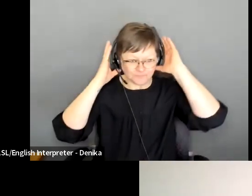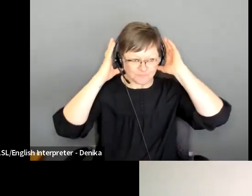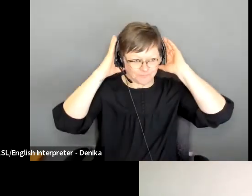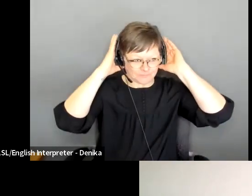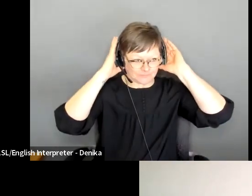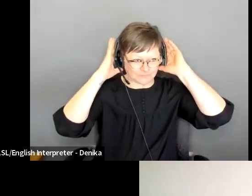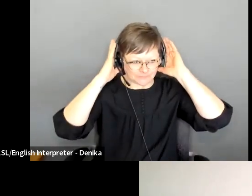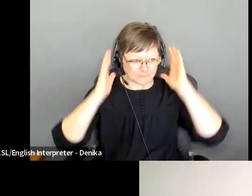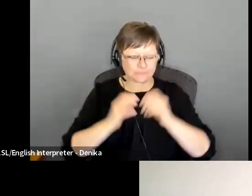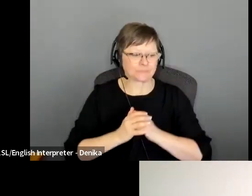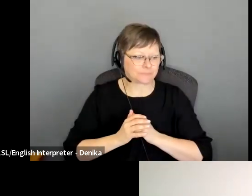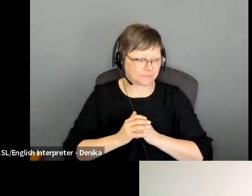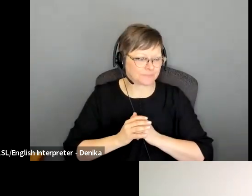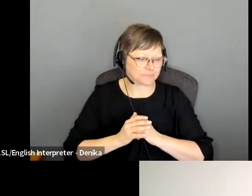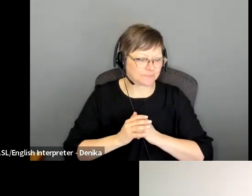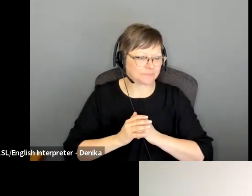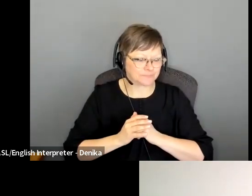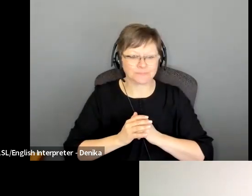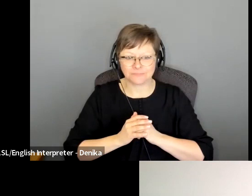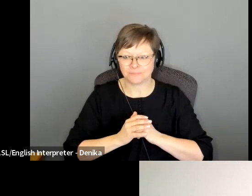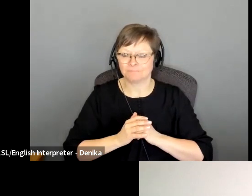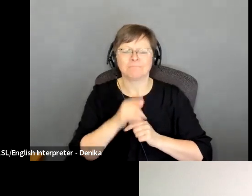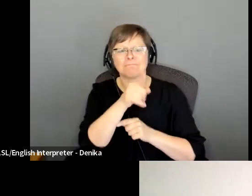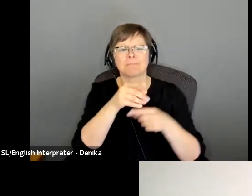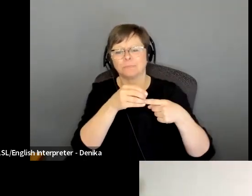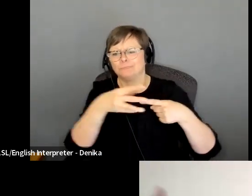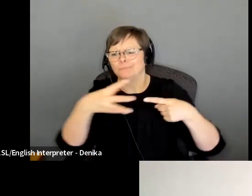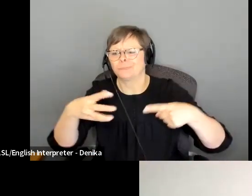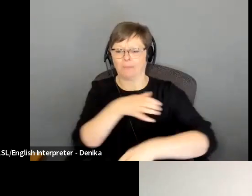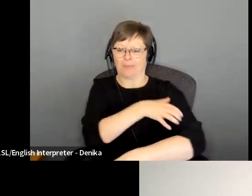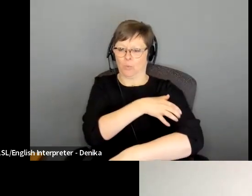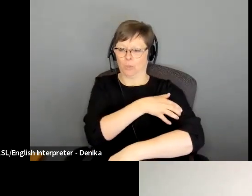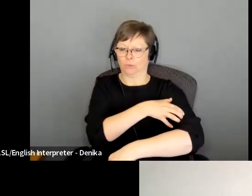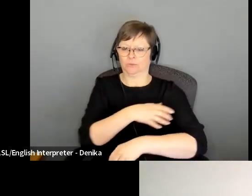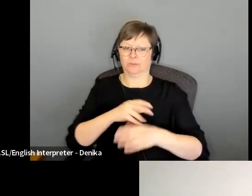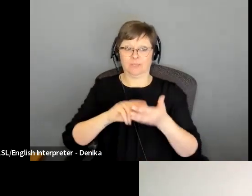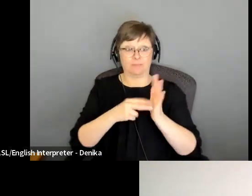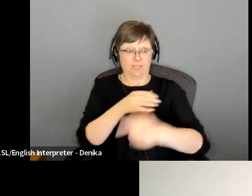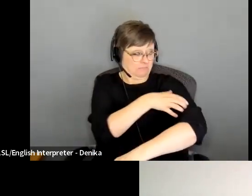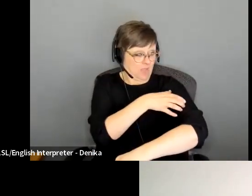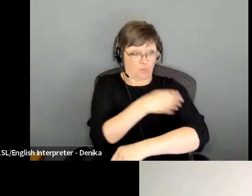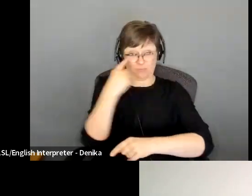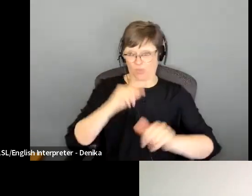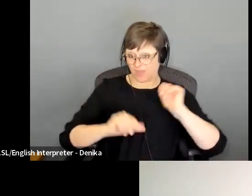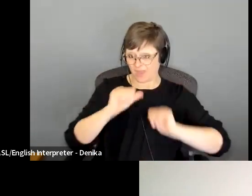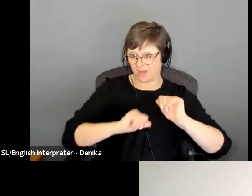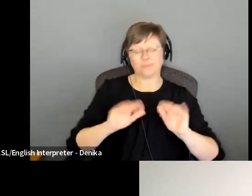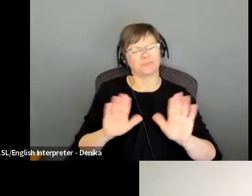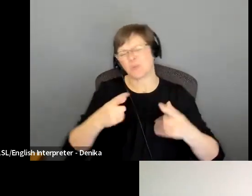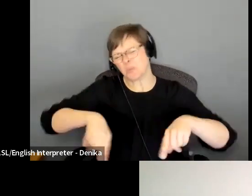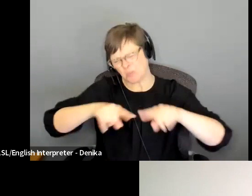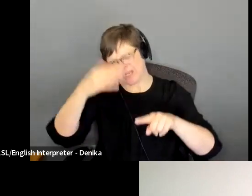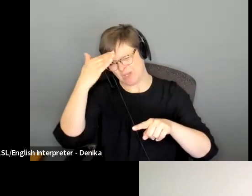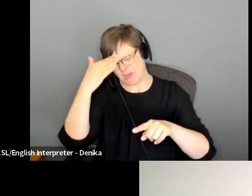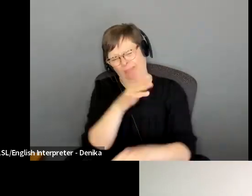talks about power. And it doesn't talk about power dynamics in theater, but we know that power dynamics are